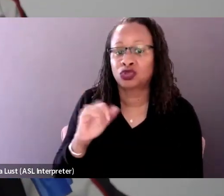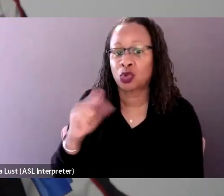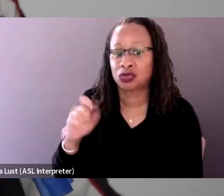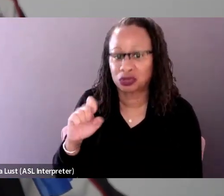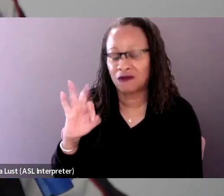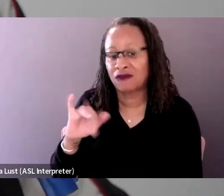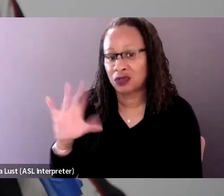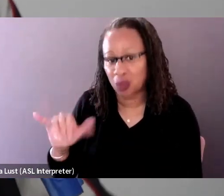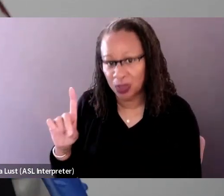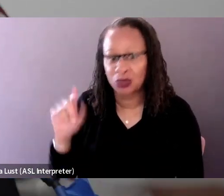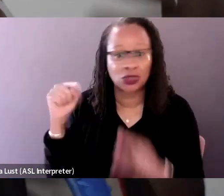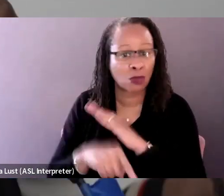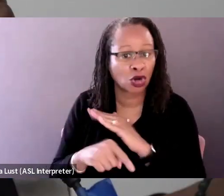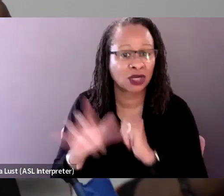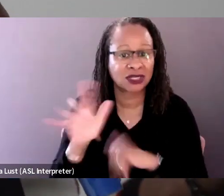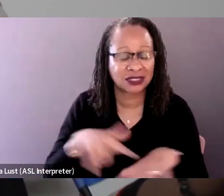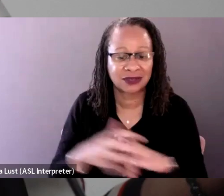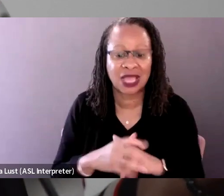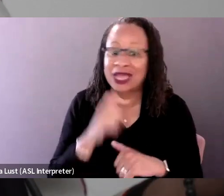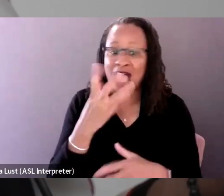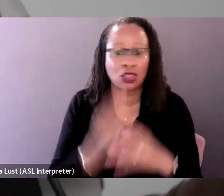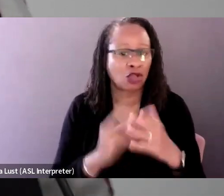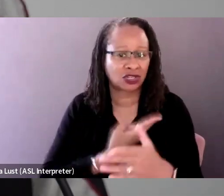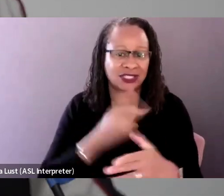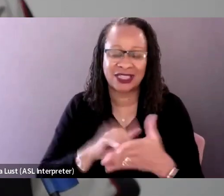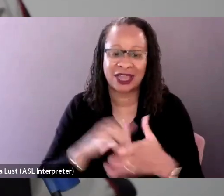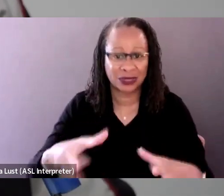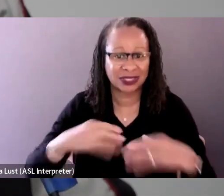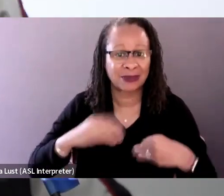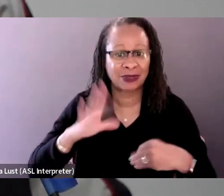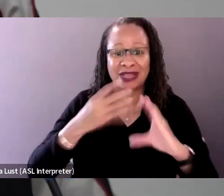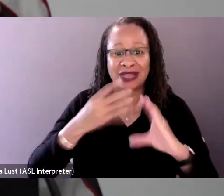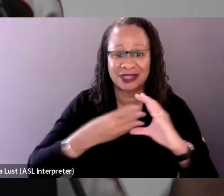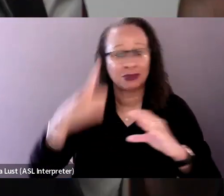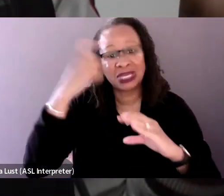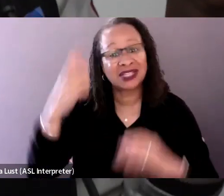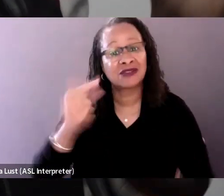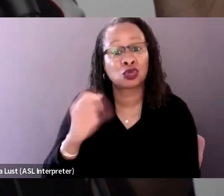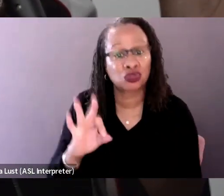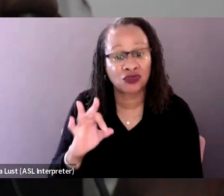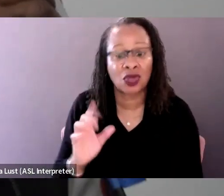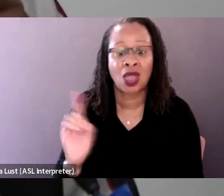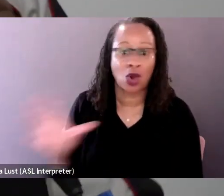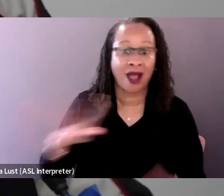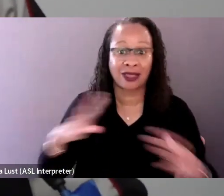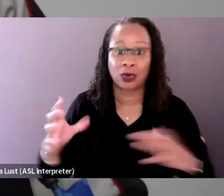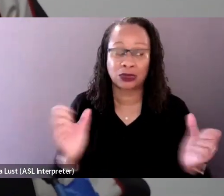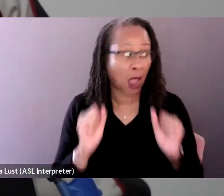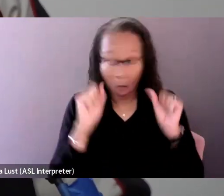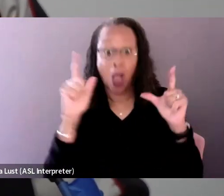was greenlit also because of George Floyd, where Hollywood woke up, right,